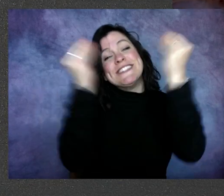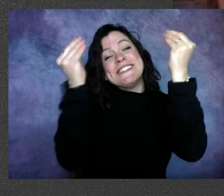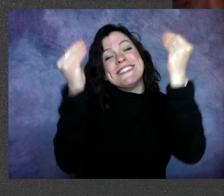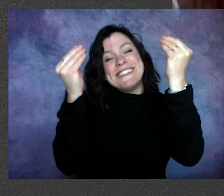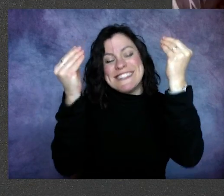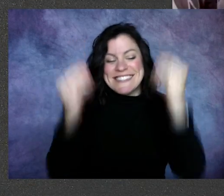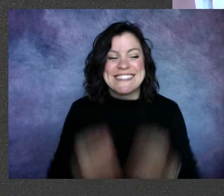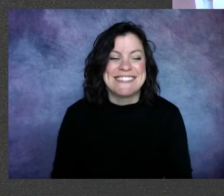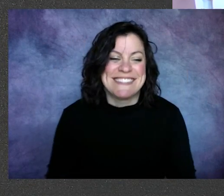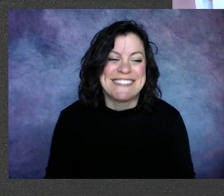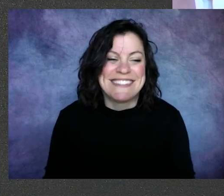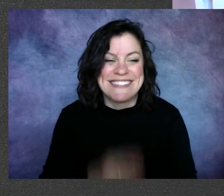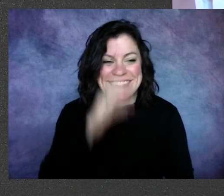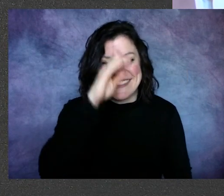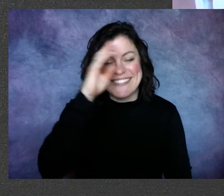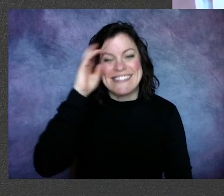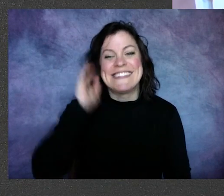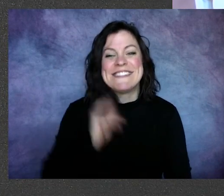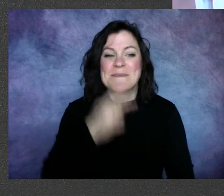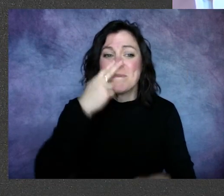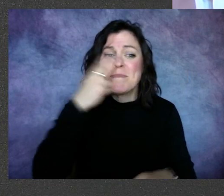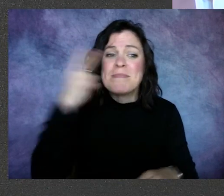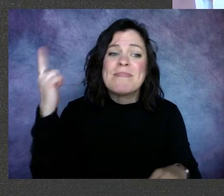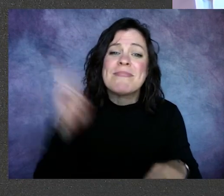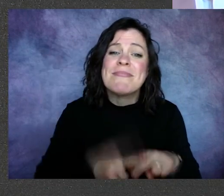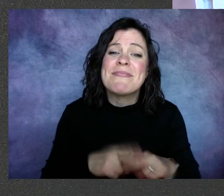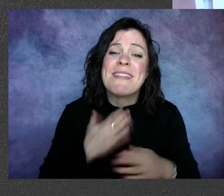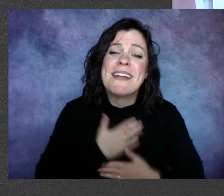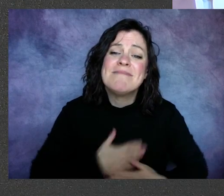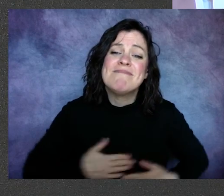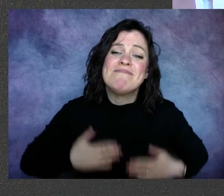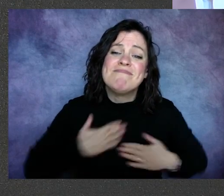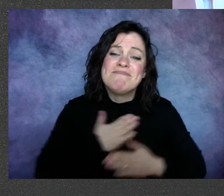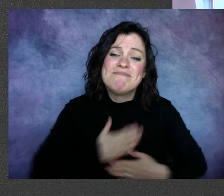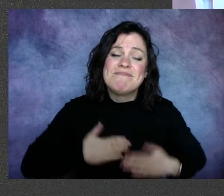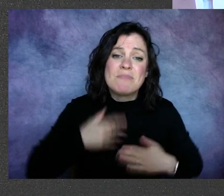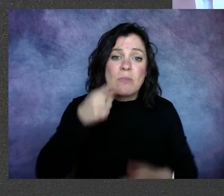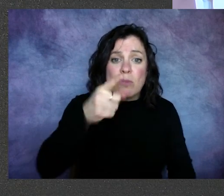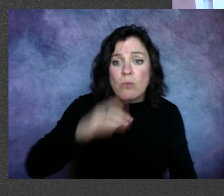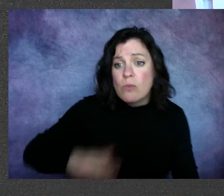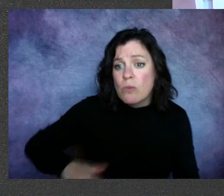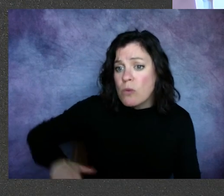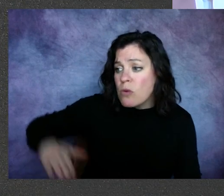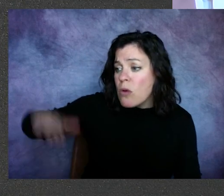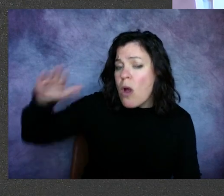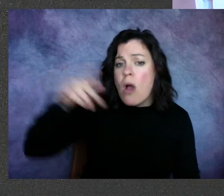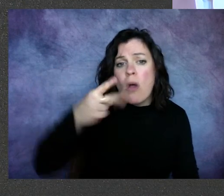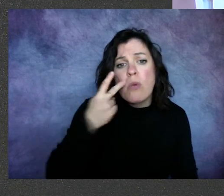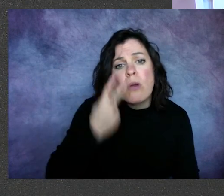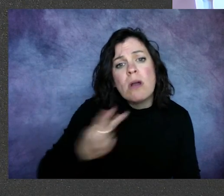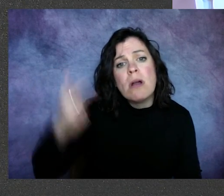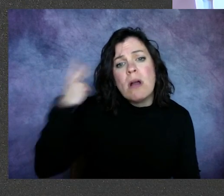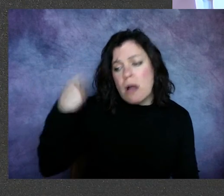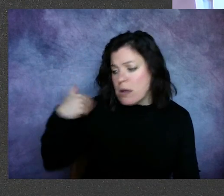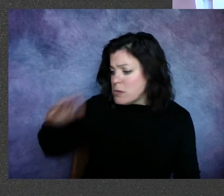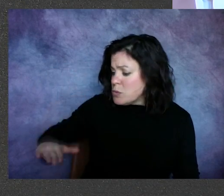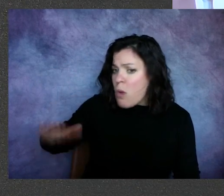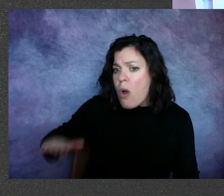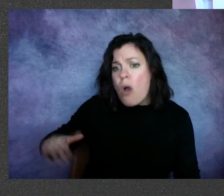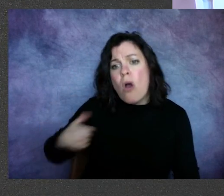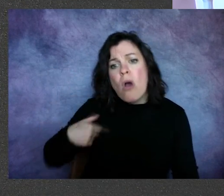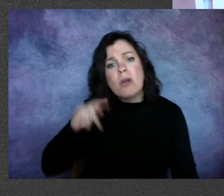you. It's so fun to hear that even when you grow up, you hold your favorite PBS Kids friend inside of you